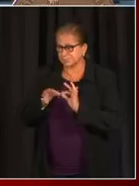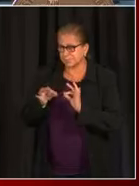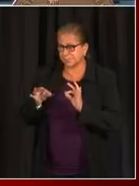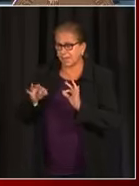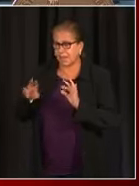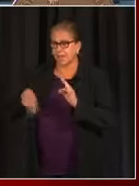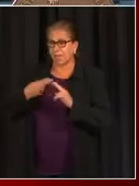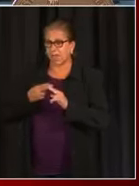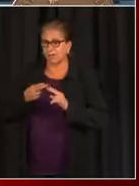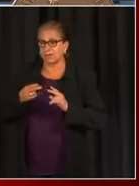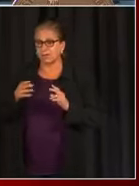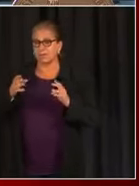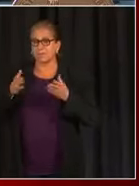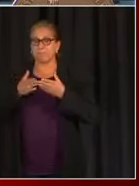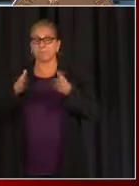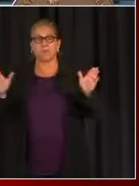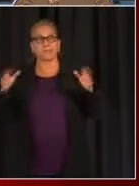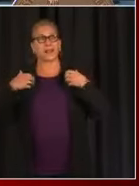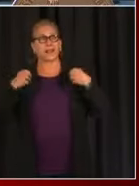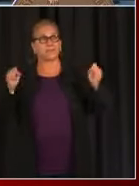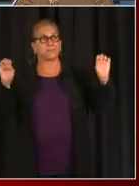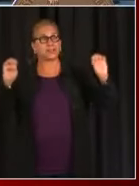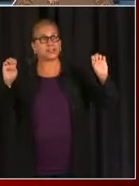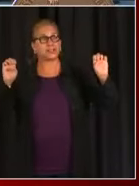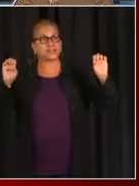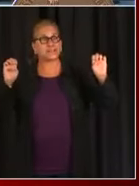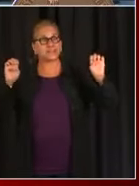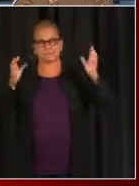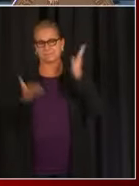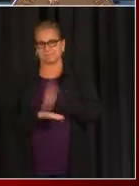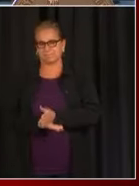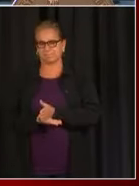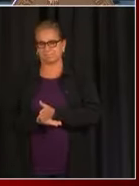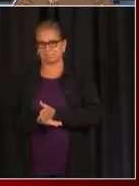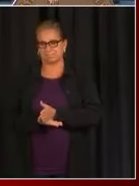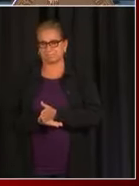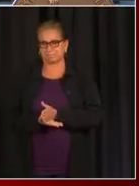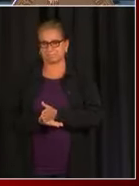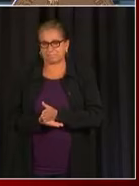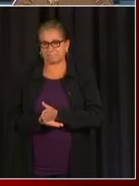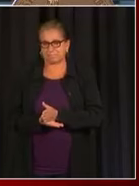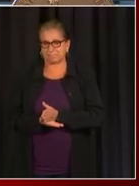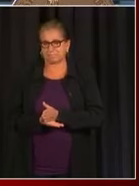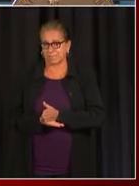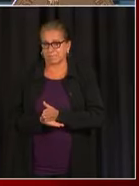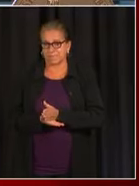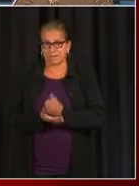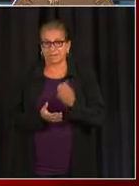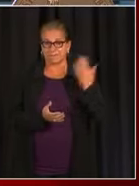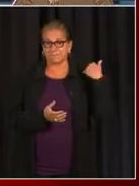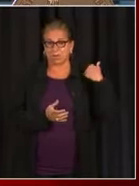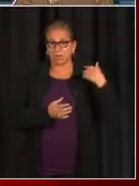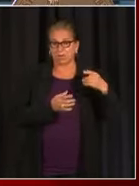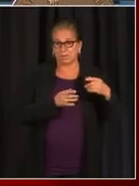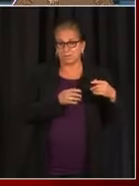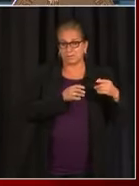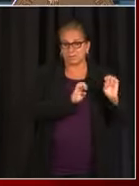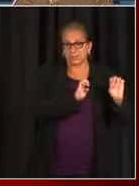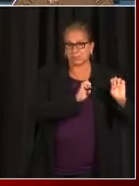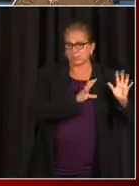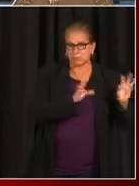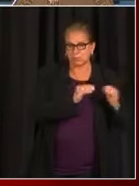emergency, the public emergency that remains in place, and our